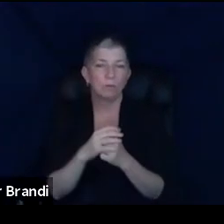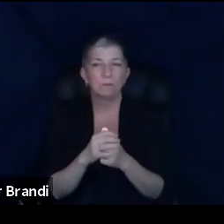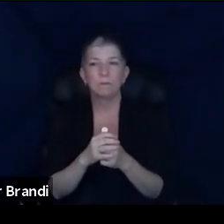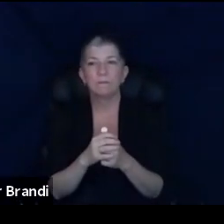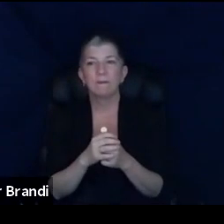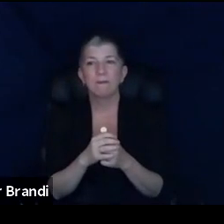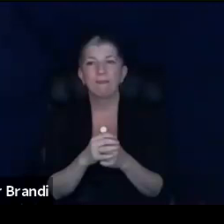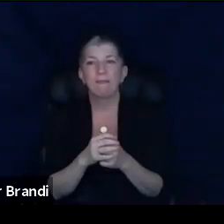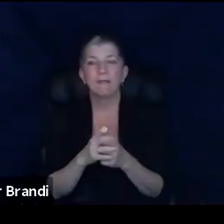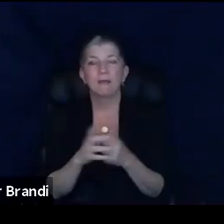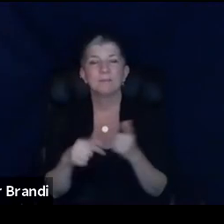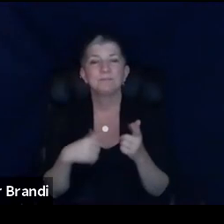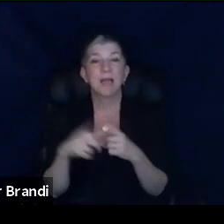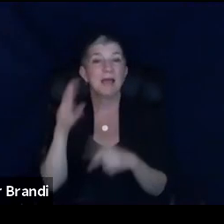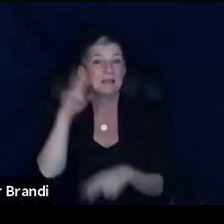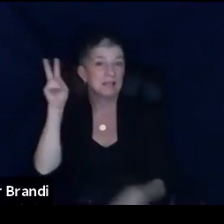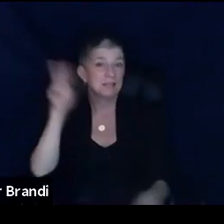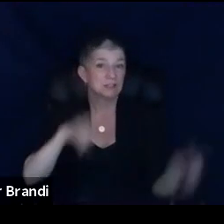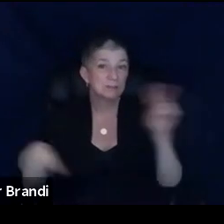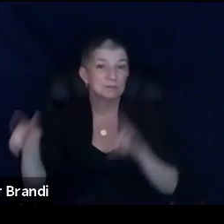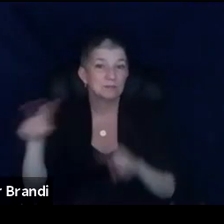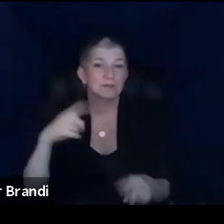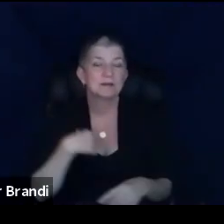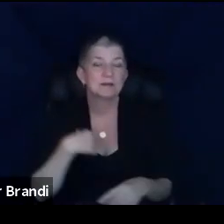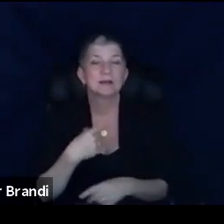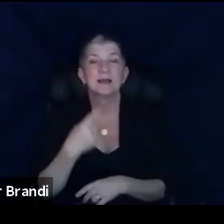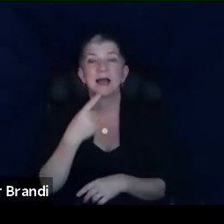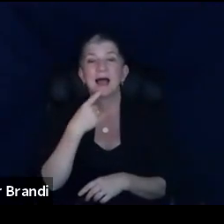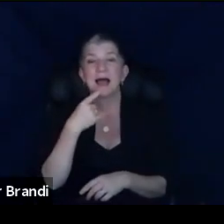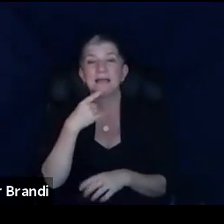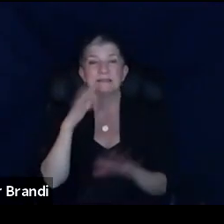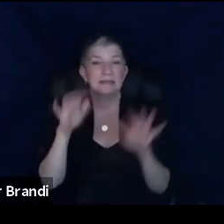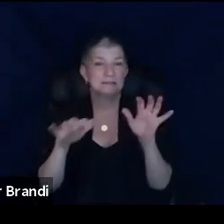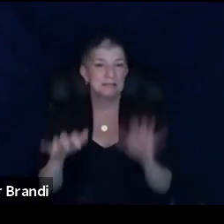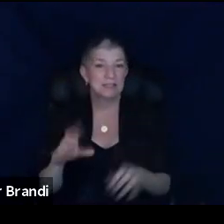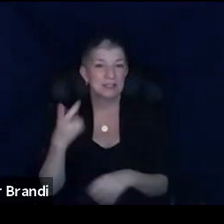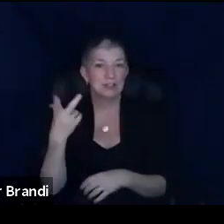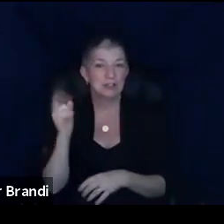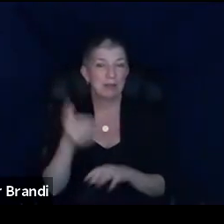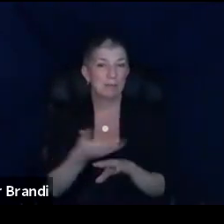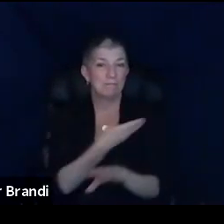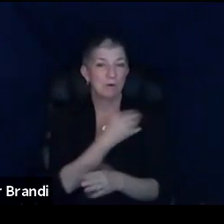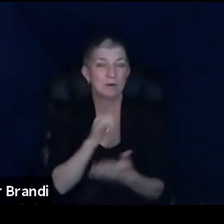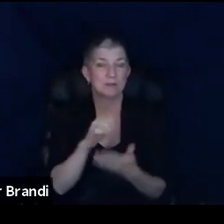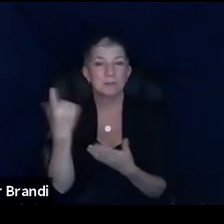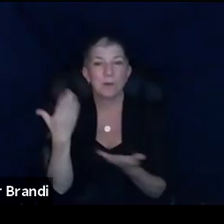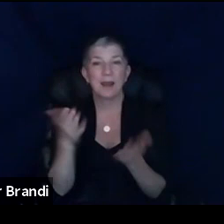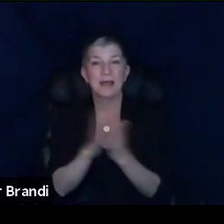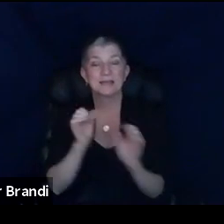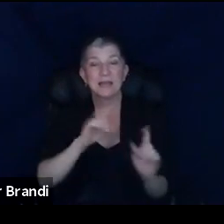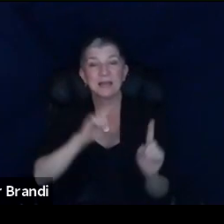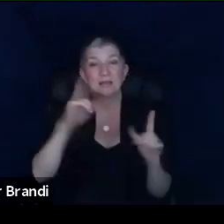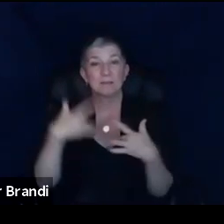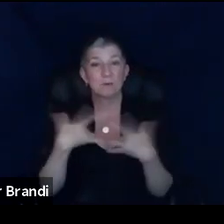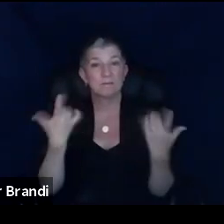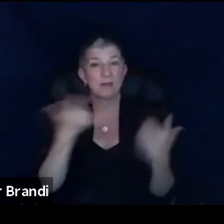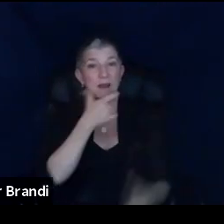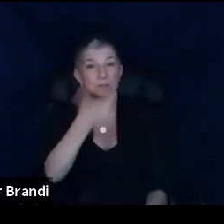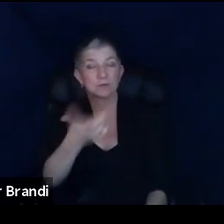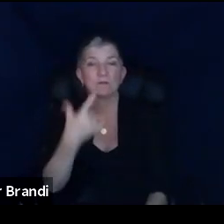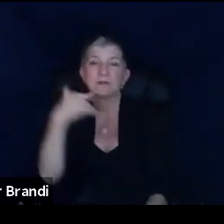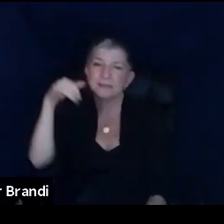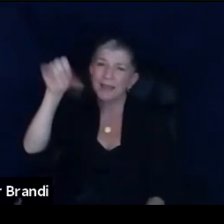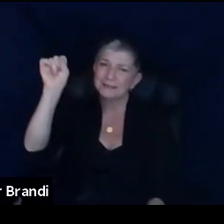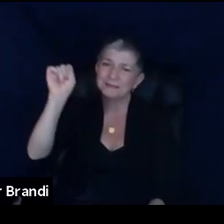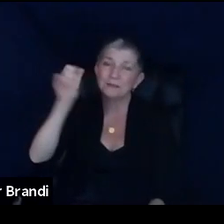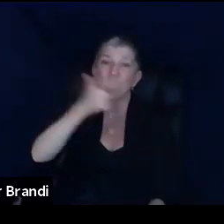out and just observing. I said in chat earlier, someone asked, can I just come to events and observe? Absolutely.